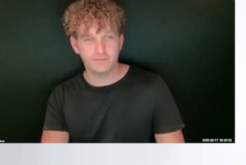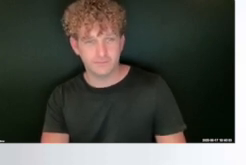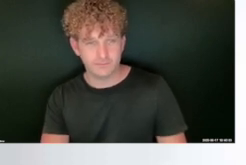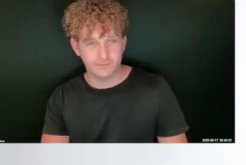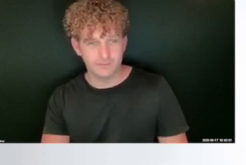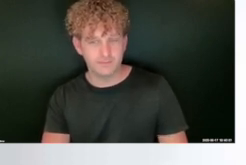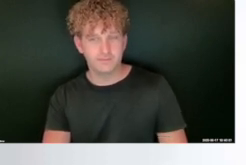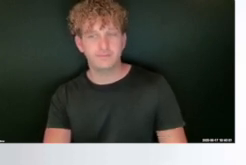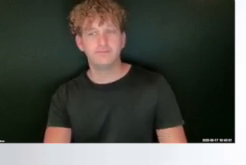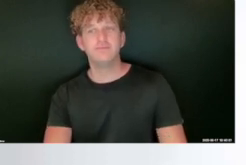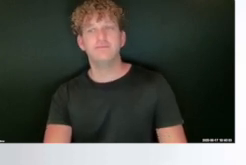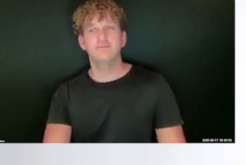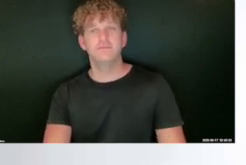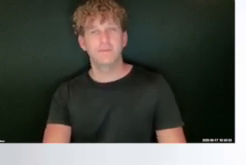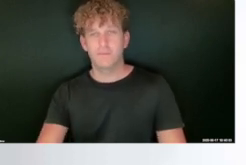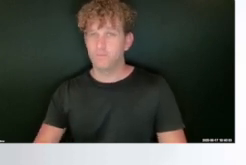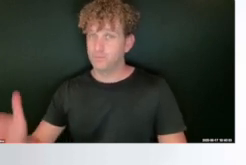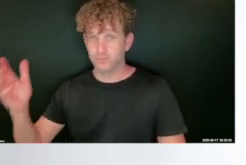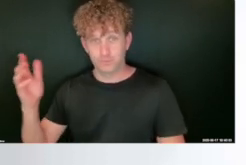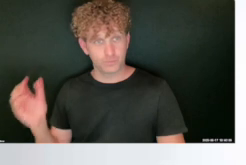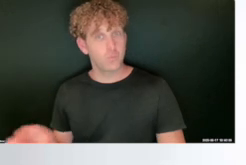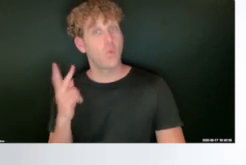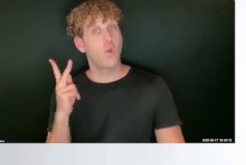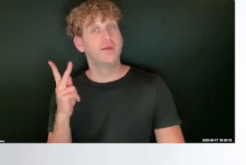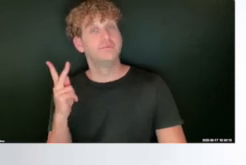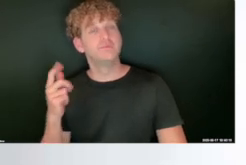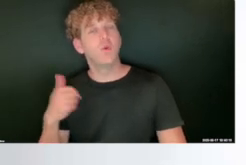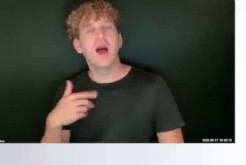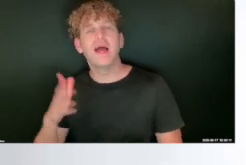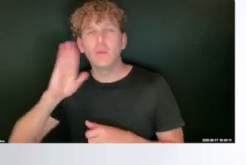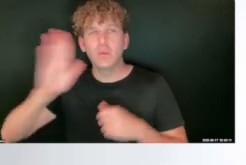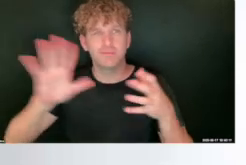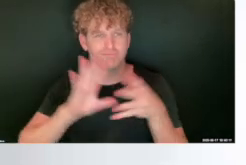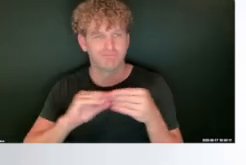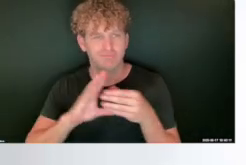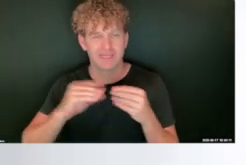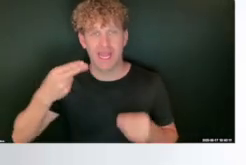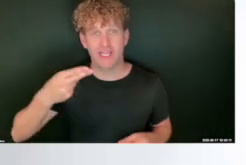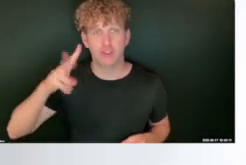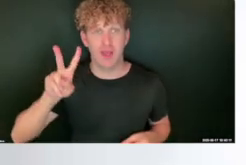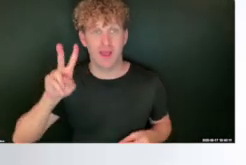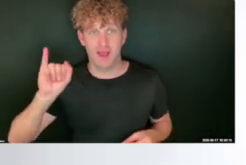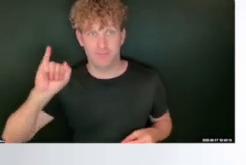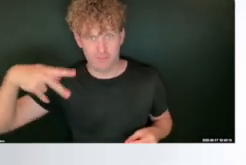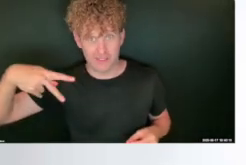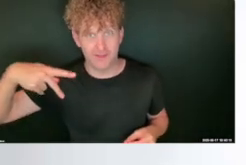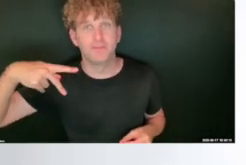for HVIP. As discussed earlier, HVIP is a point of sale discount for heavy duty trucks and